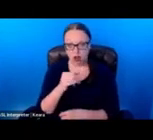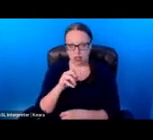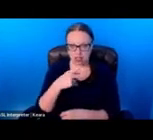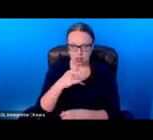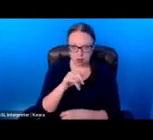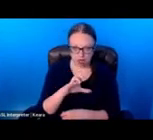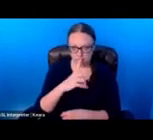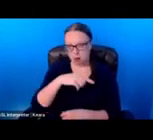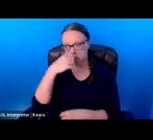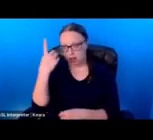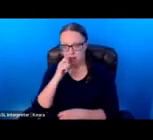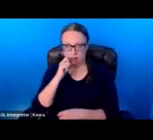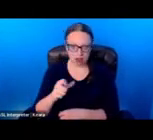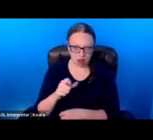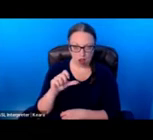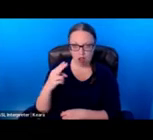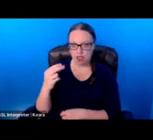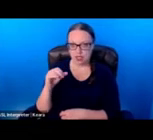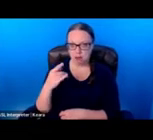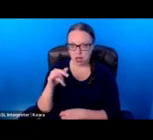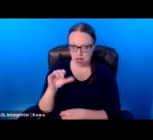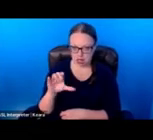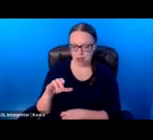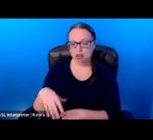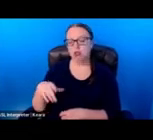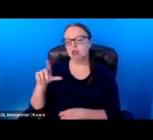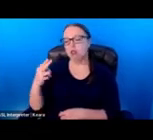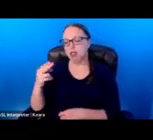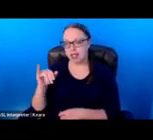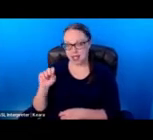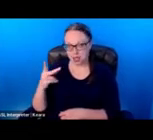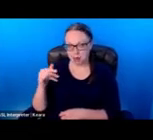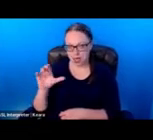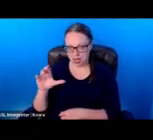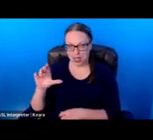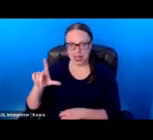Black, non-Hispanic, Hispanic or Latino, and unknown.